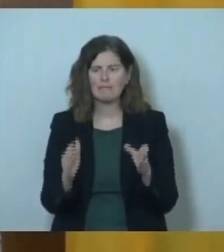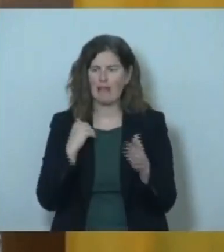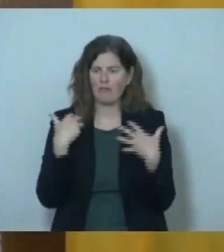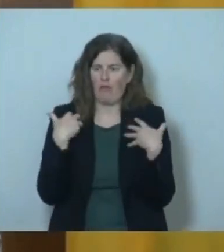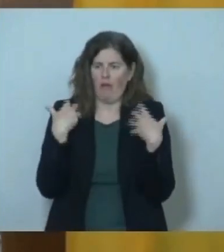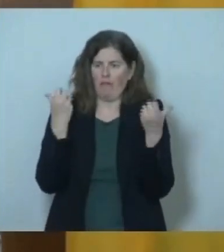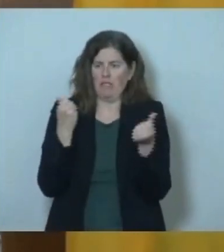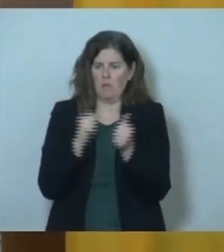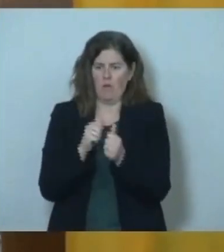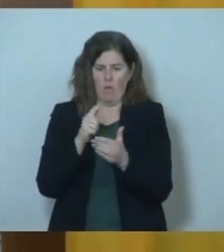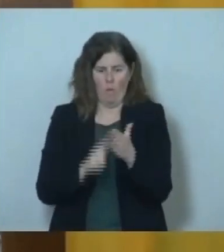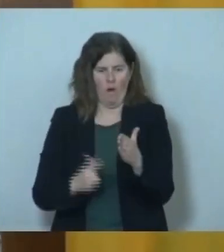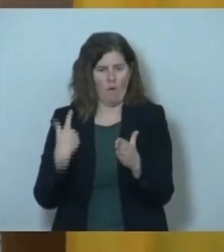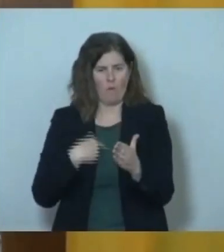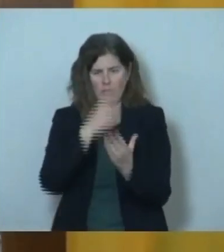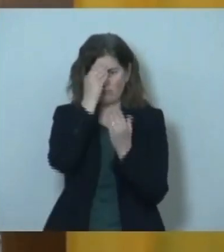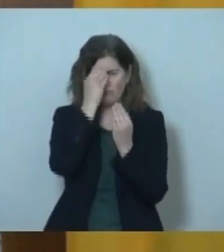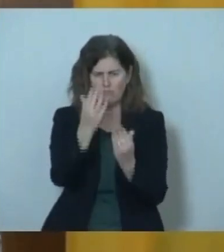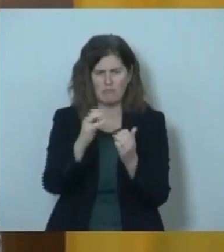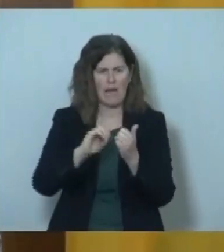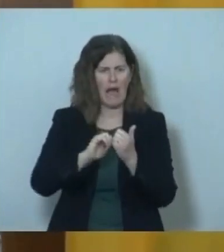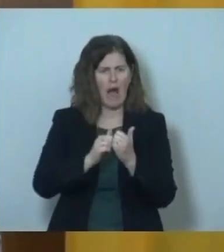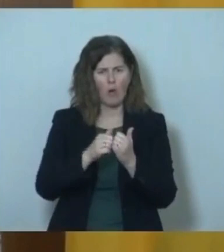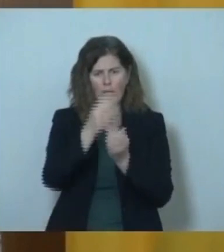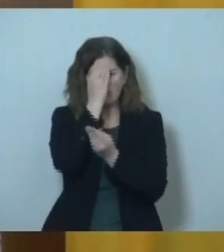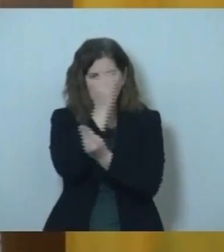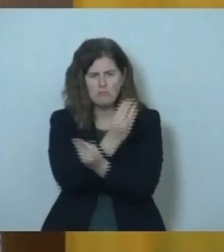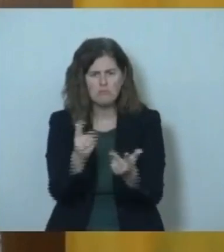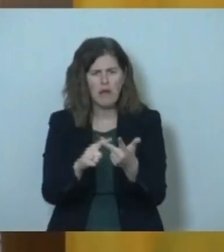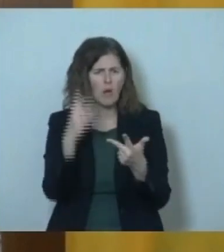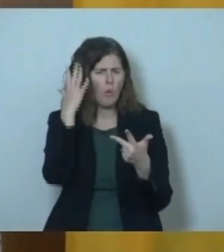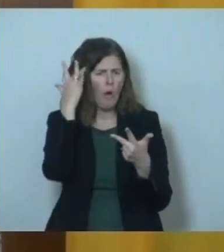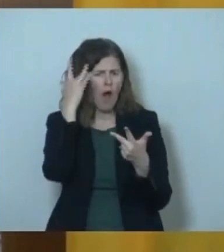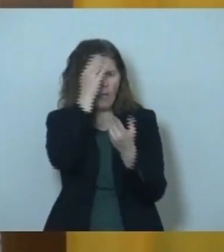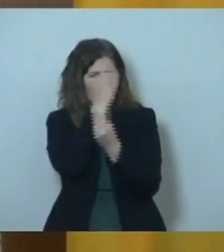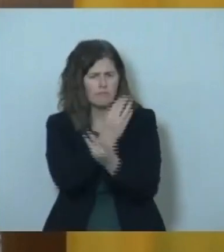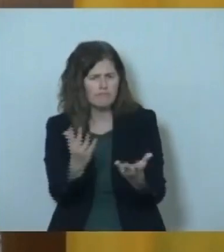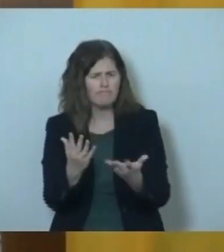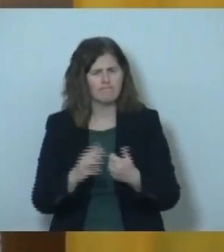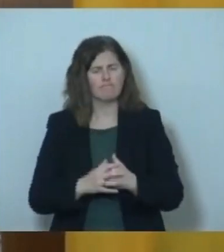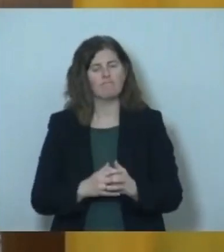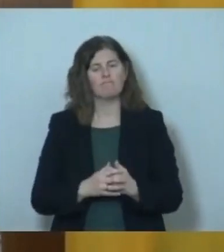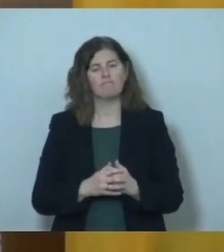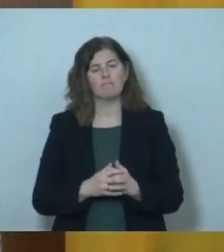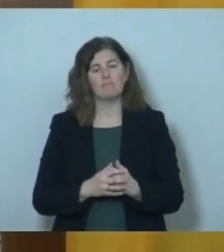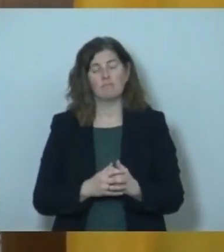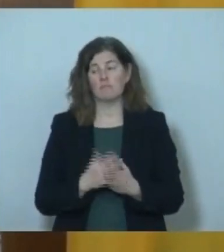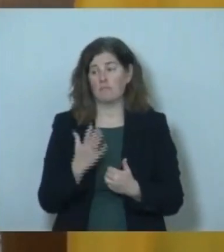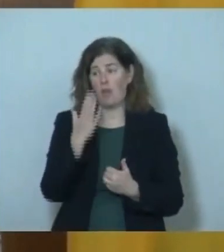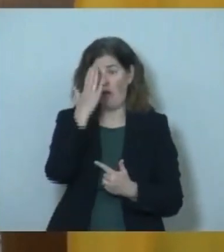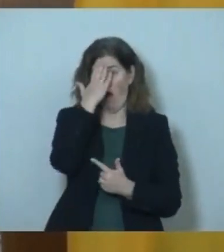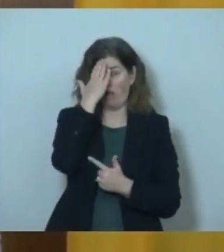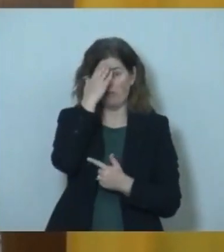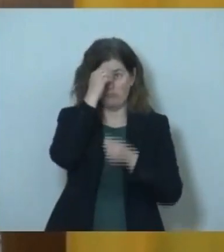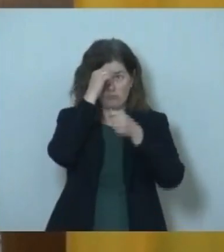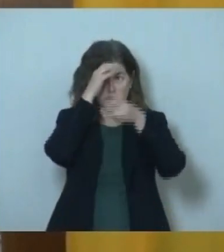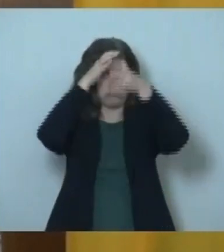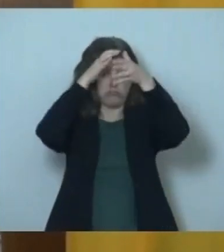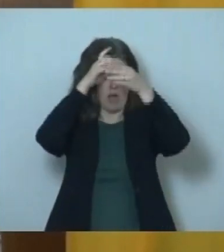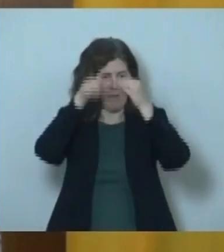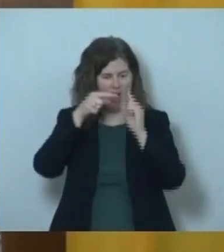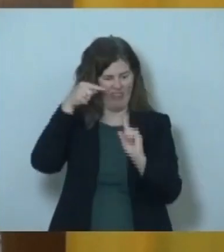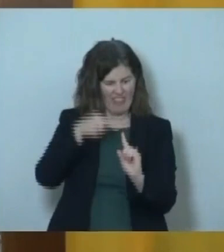confidence in what we report, how we report it, and why we report it. Because the knowledge about this